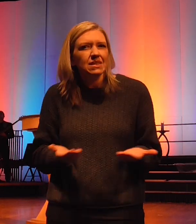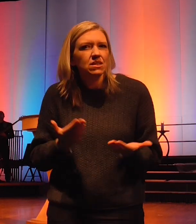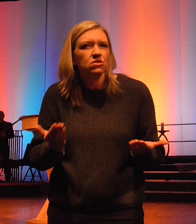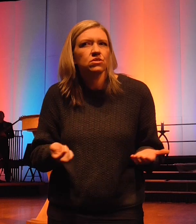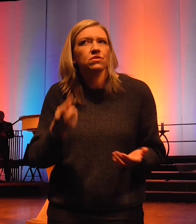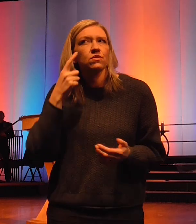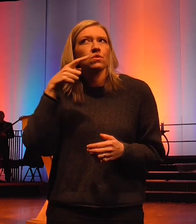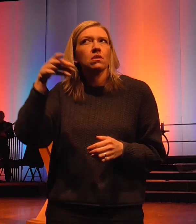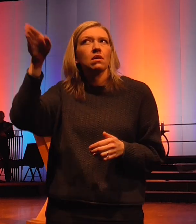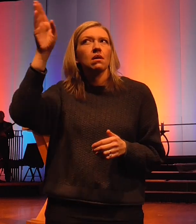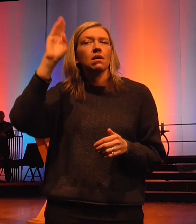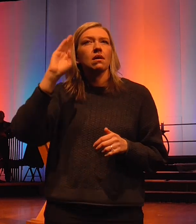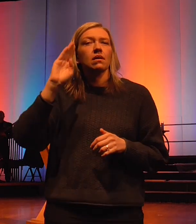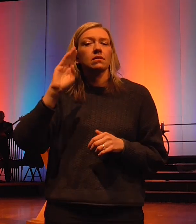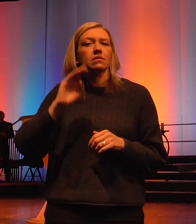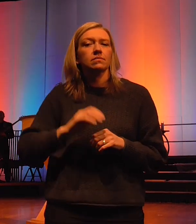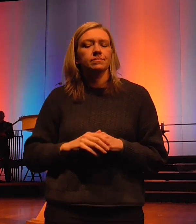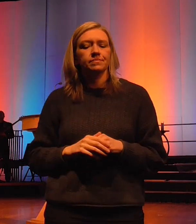God,